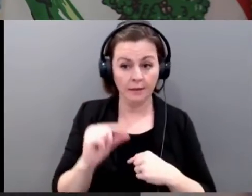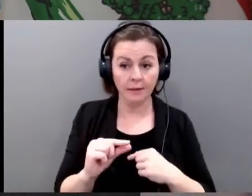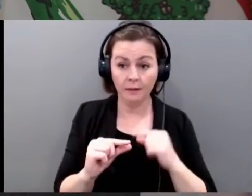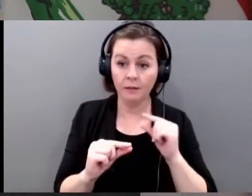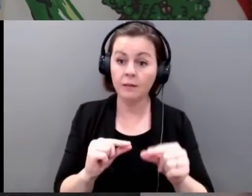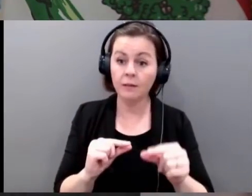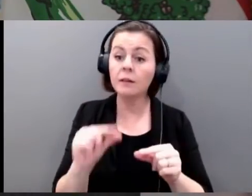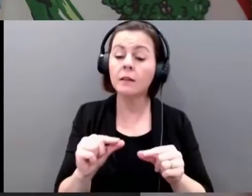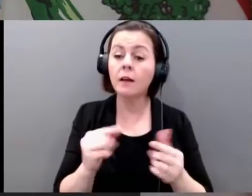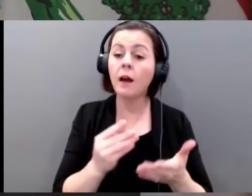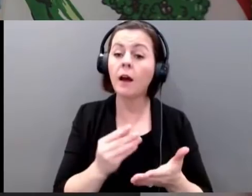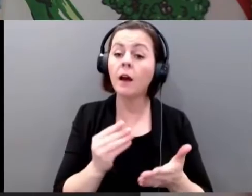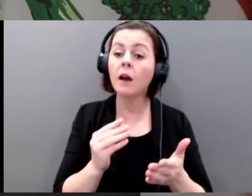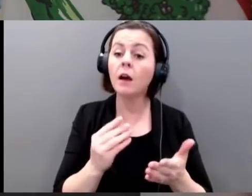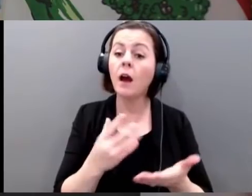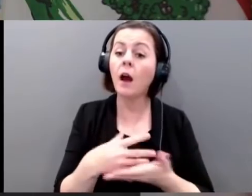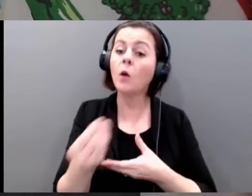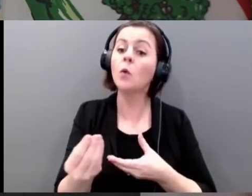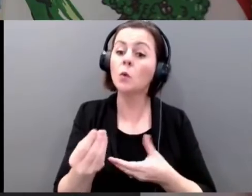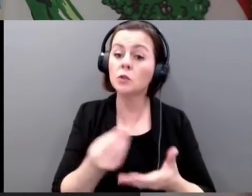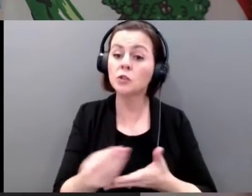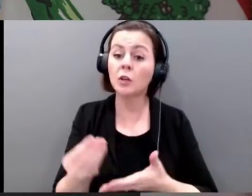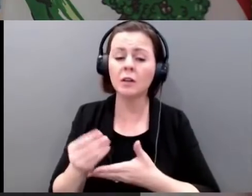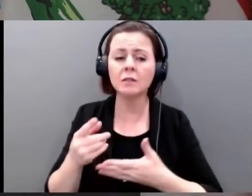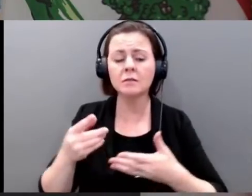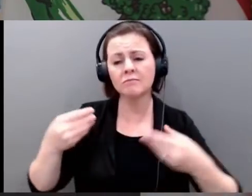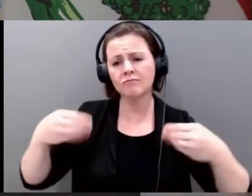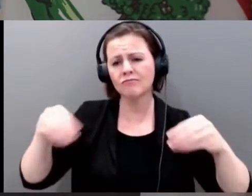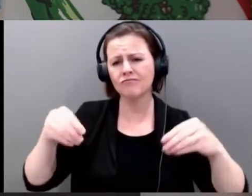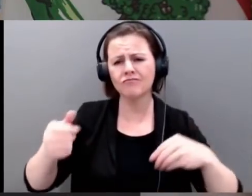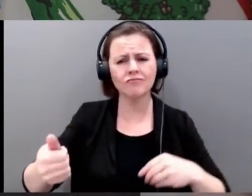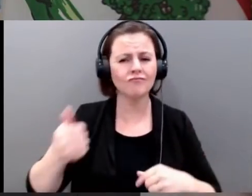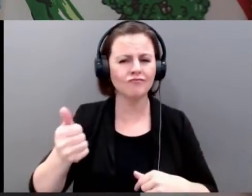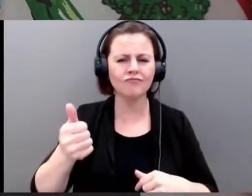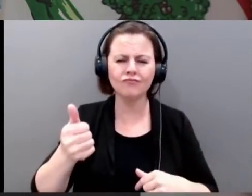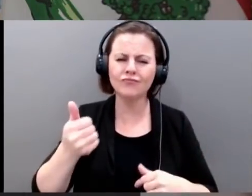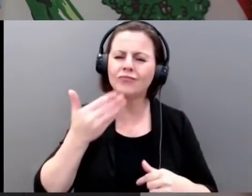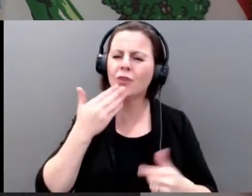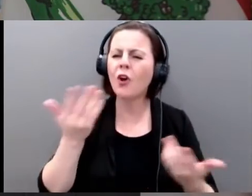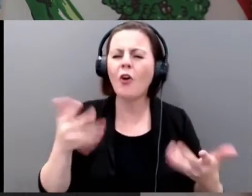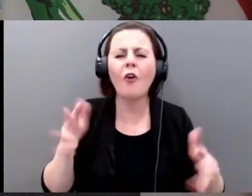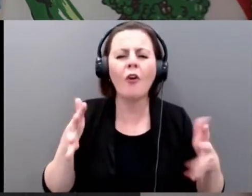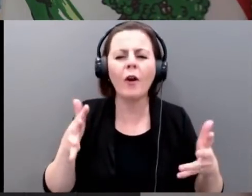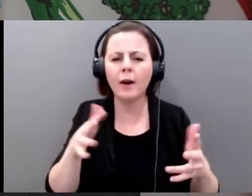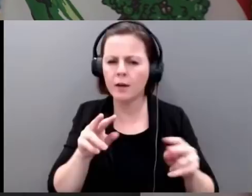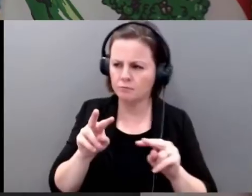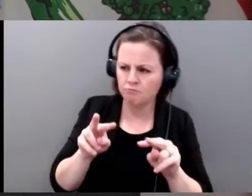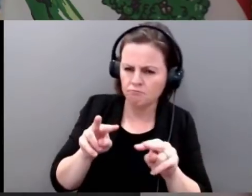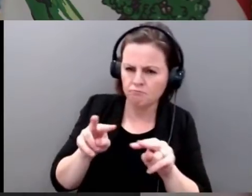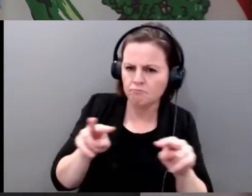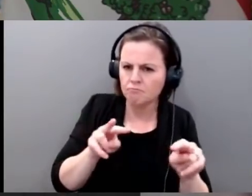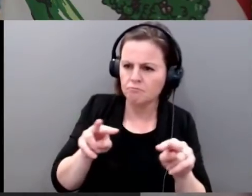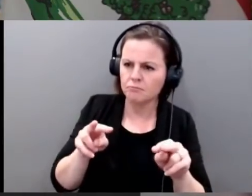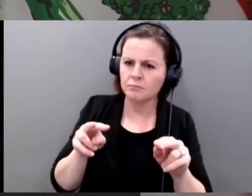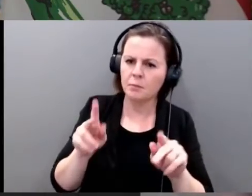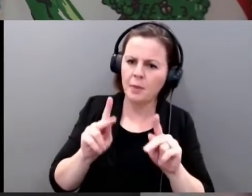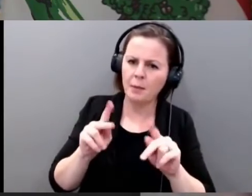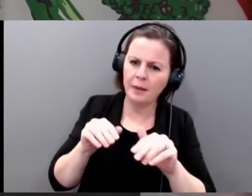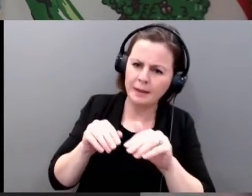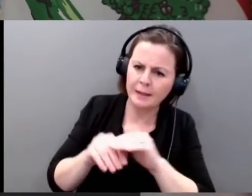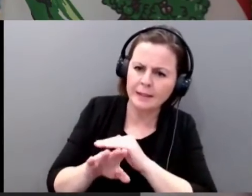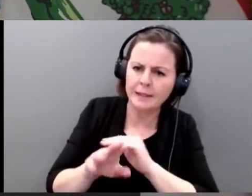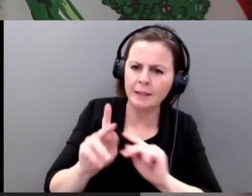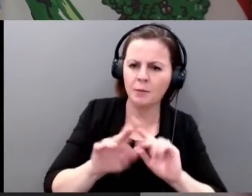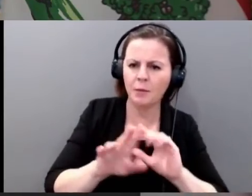that retailers are doing a really good job of that already. They're keeping a very close eye on things. And I've